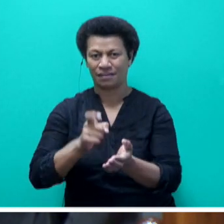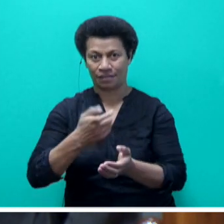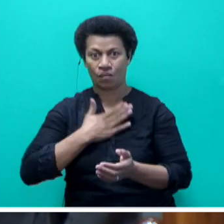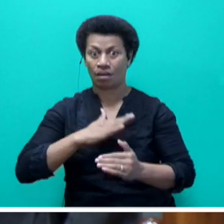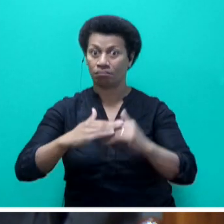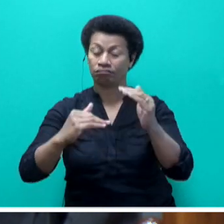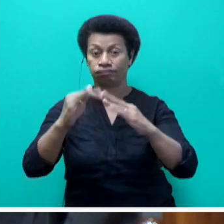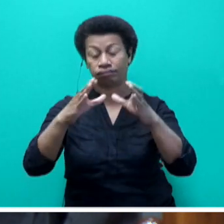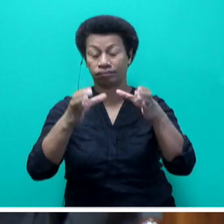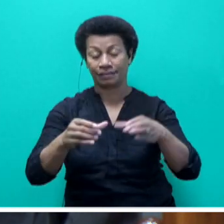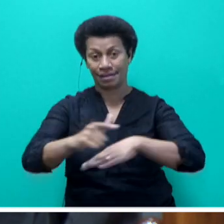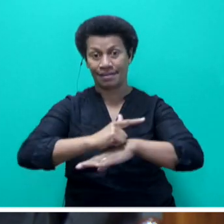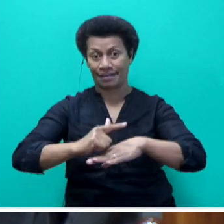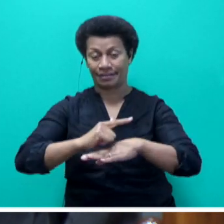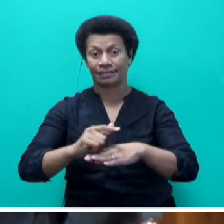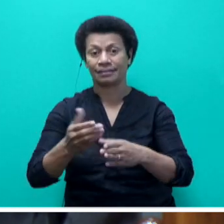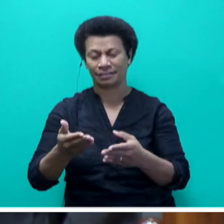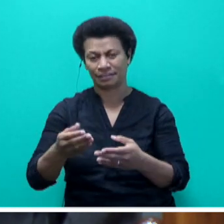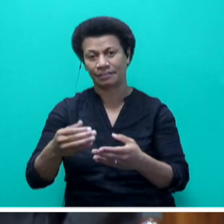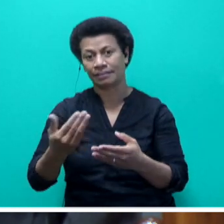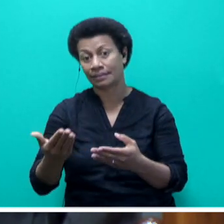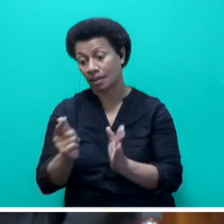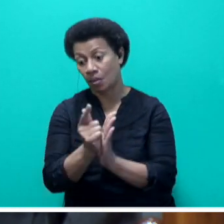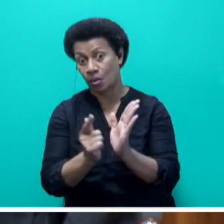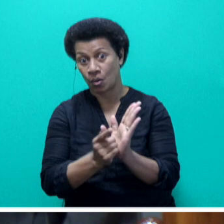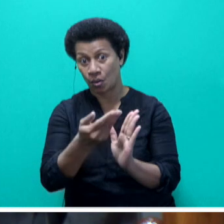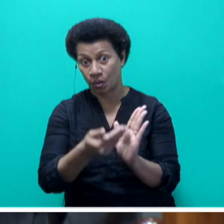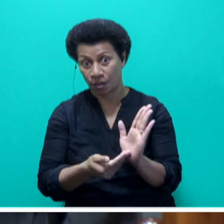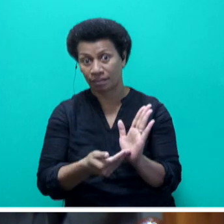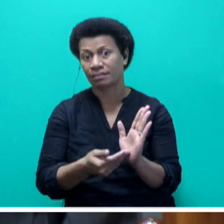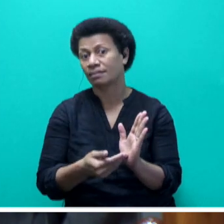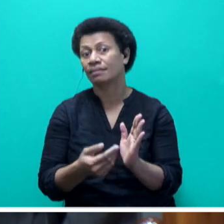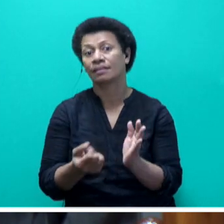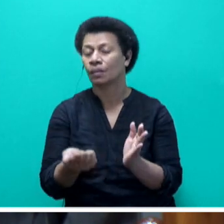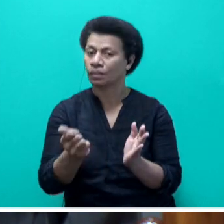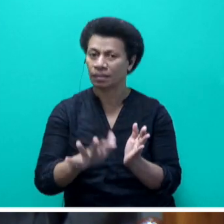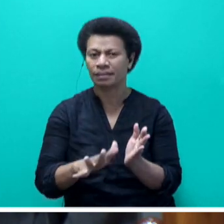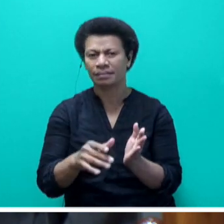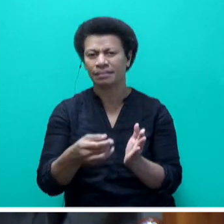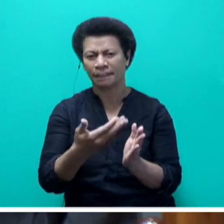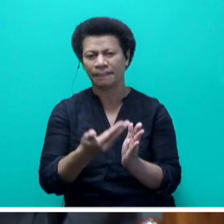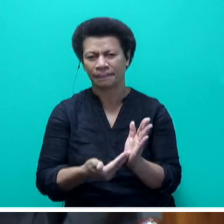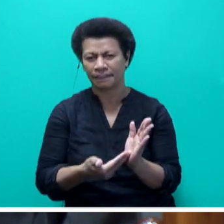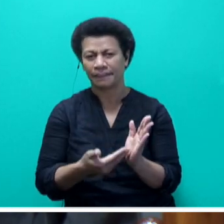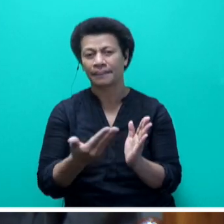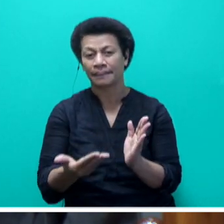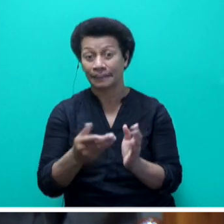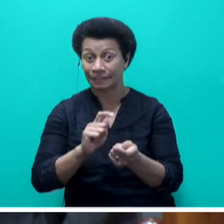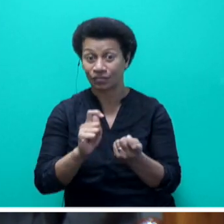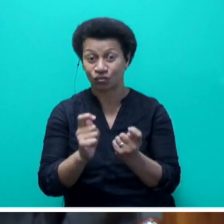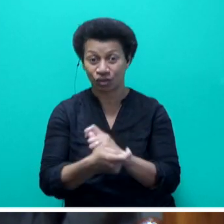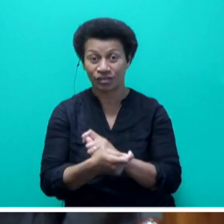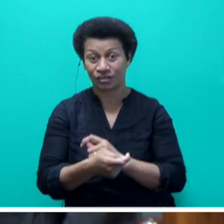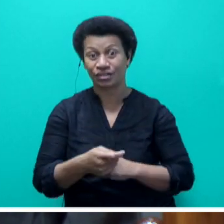will be monitoring this in accordance with the respective laws and bylaws that are already in place pertaining to rates. And in terms of the change that you may